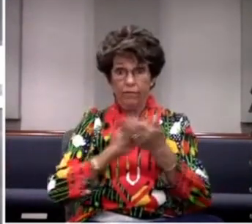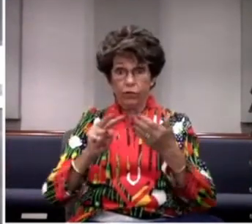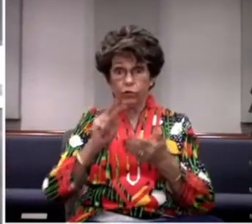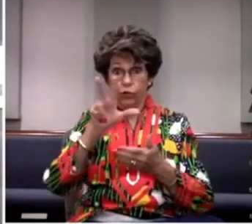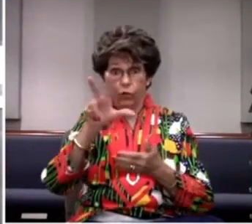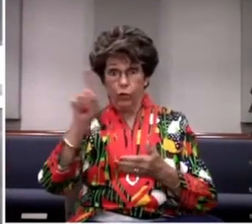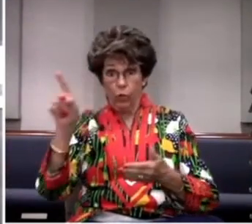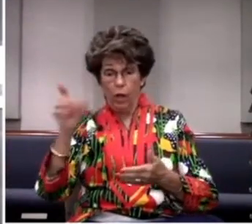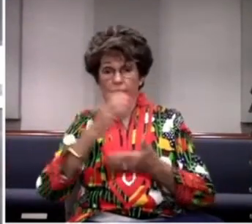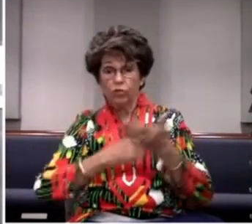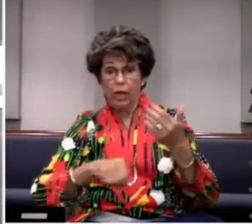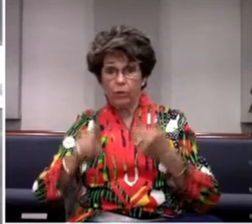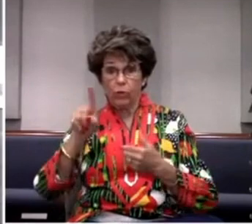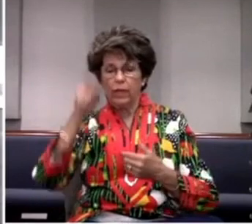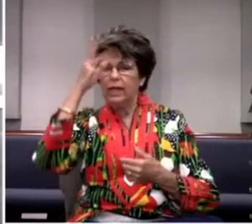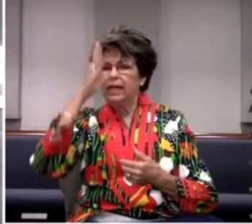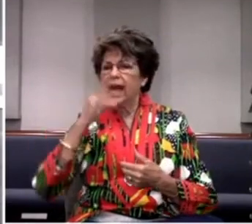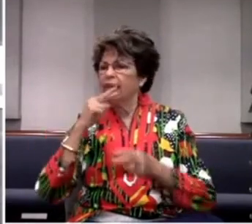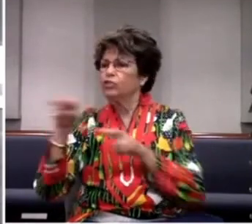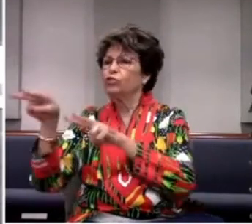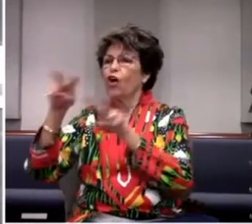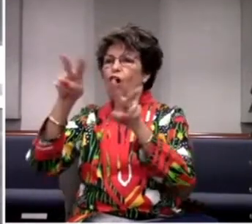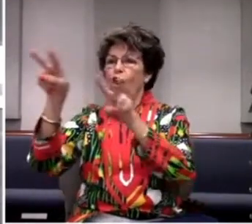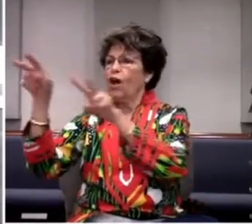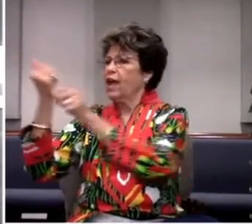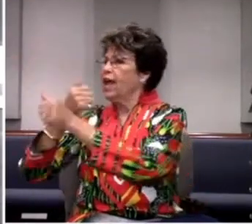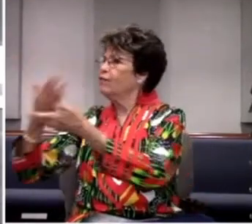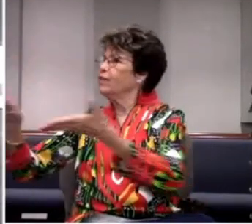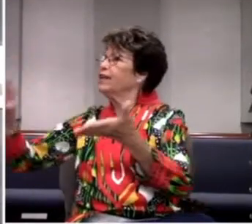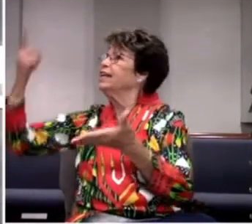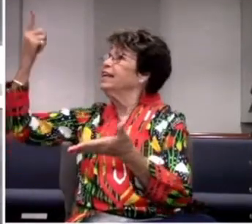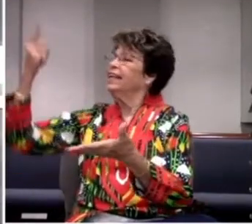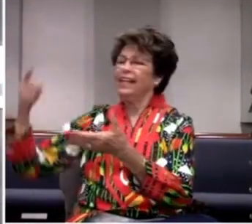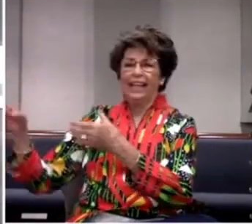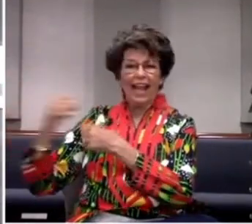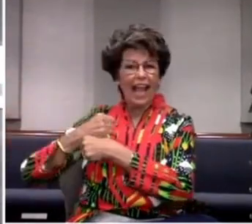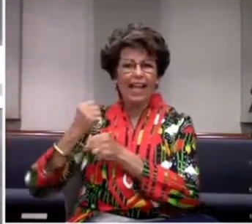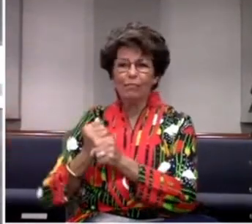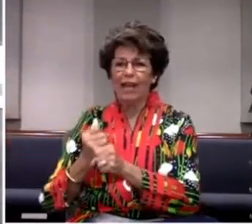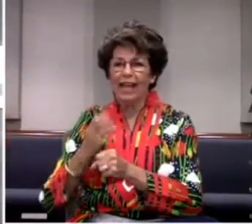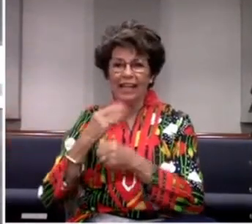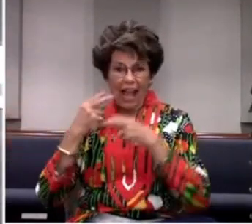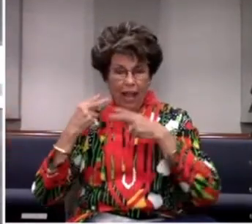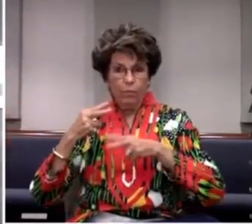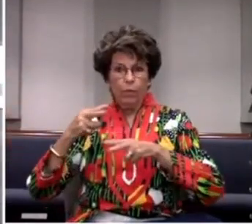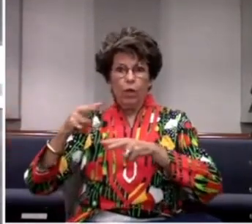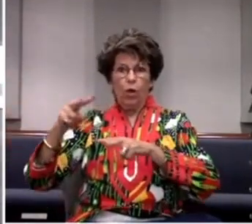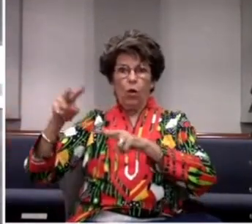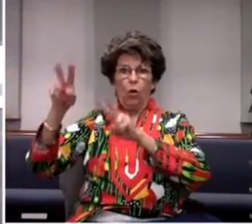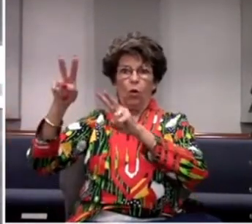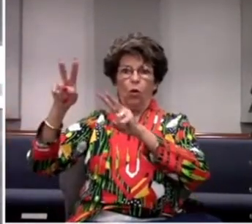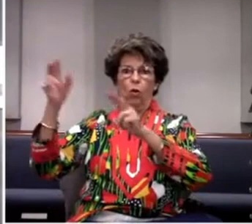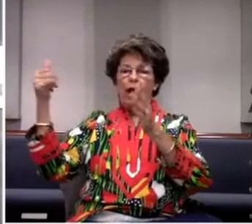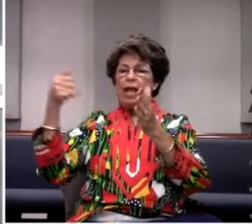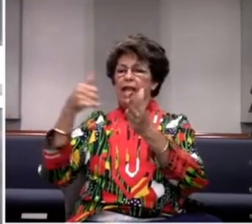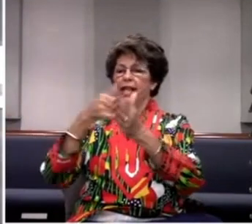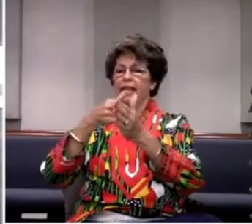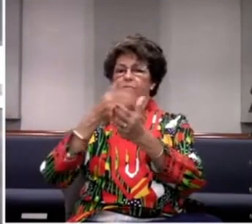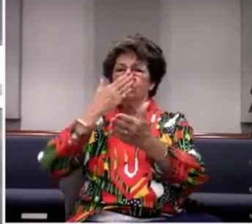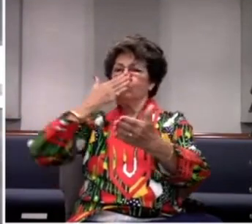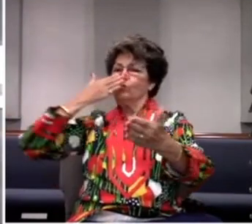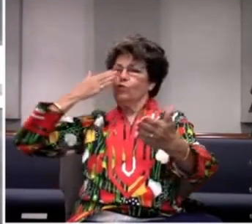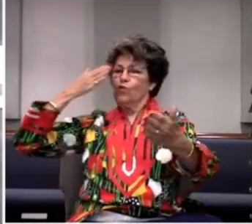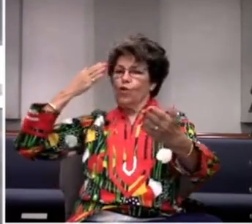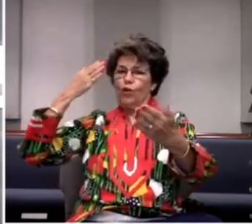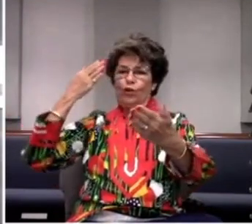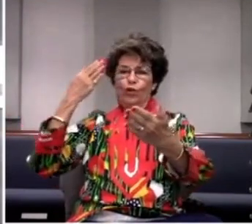Bible says, "And God saw everything that he had made, and behold, it was," say